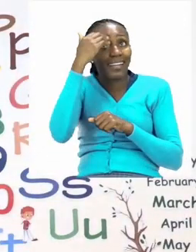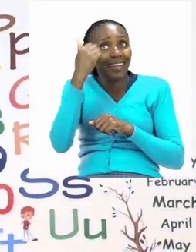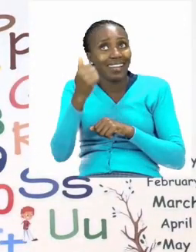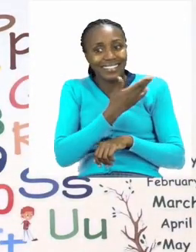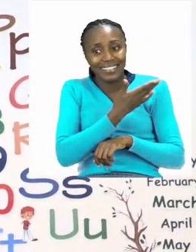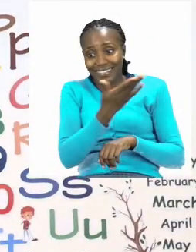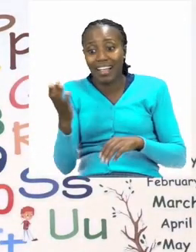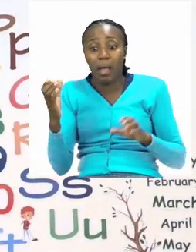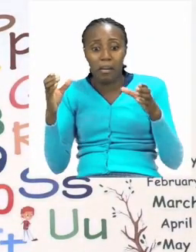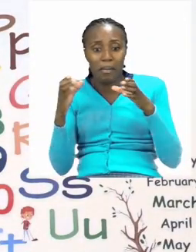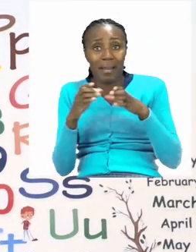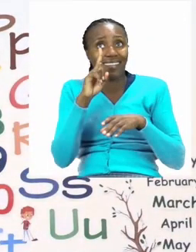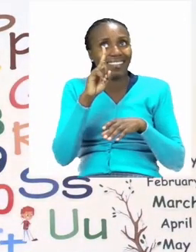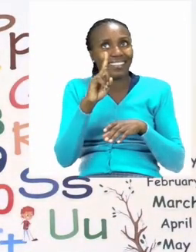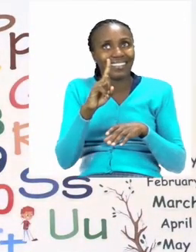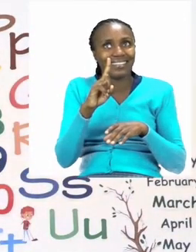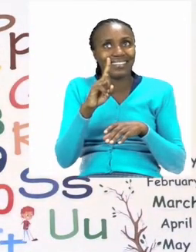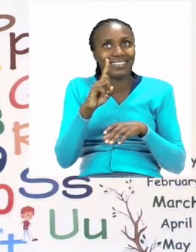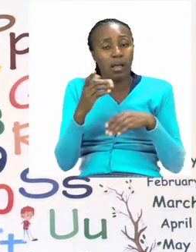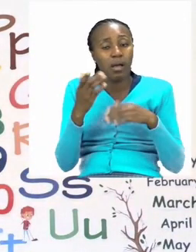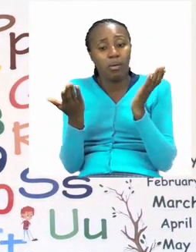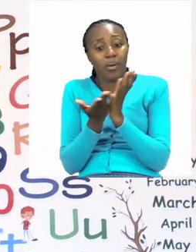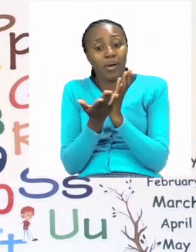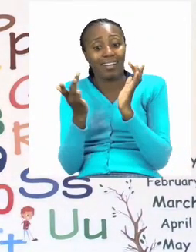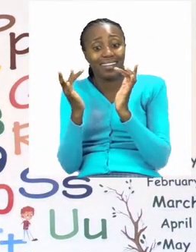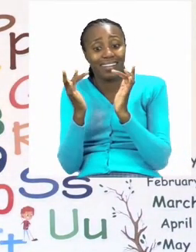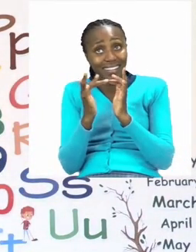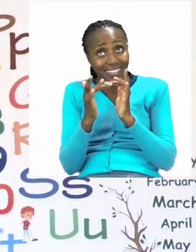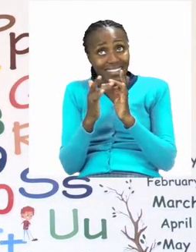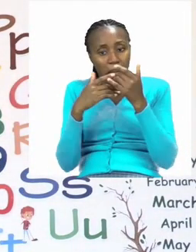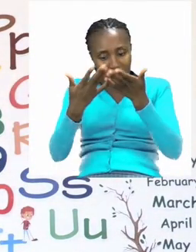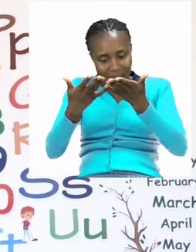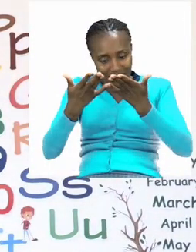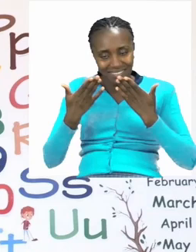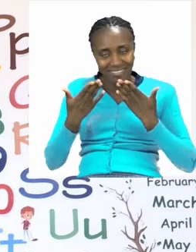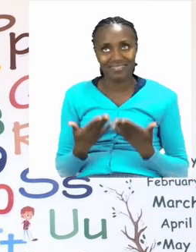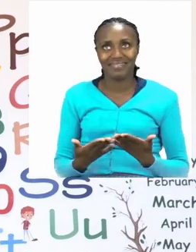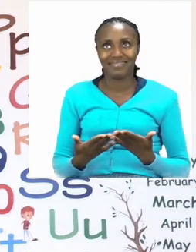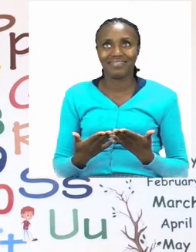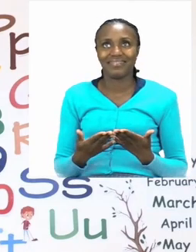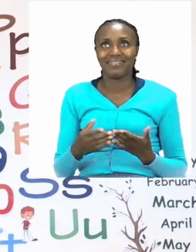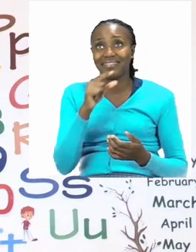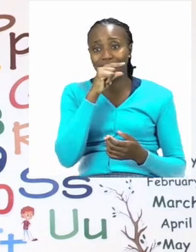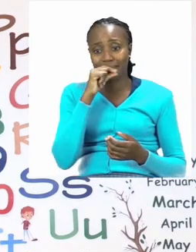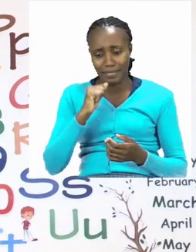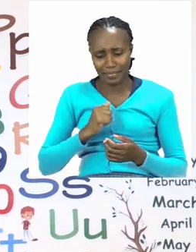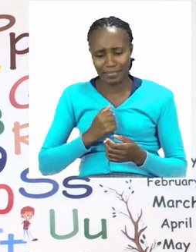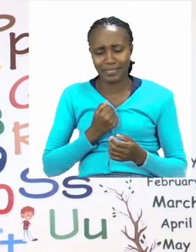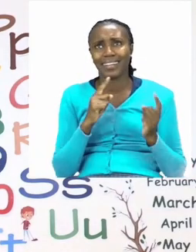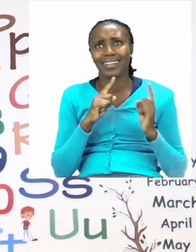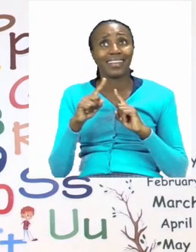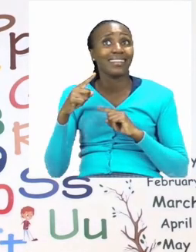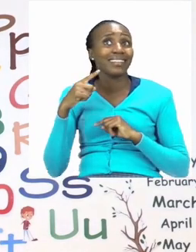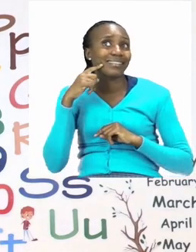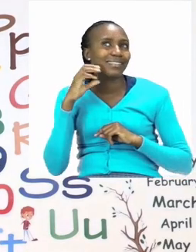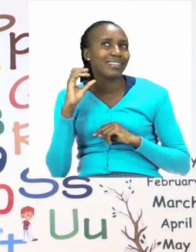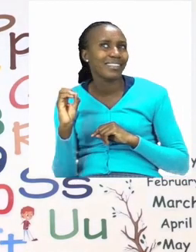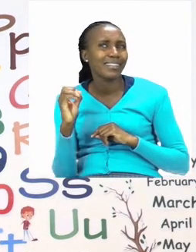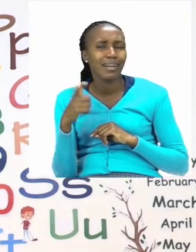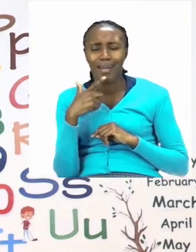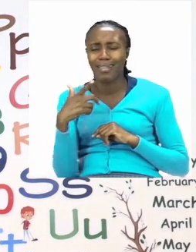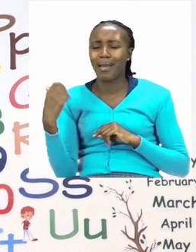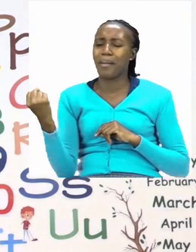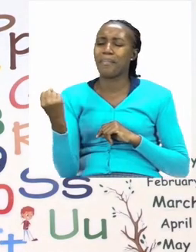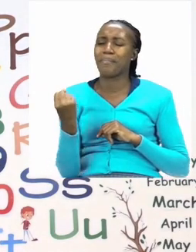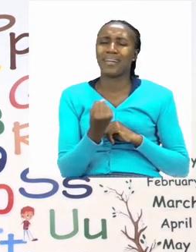Hello everyone and welcome to My Zone Online School. My name is Teacher Mutsa and thank you